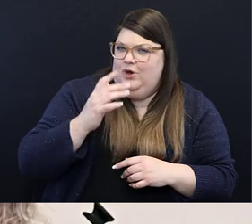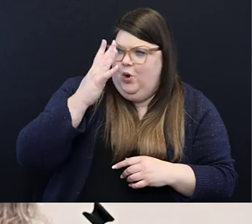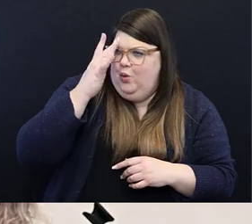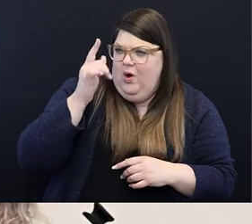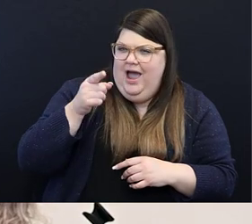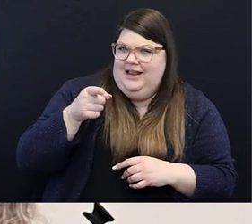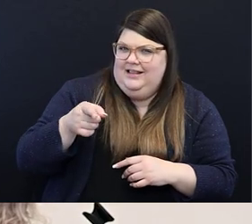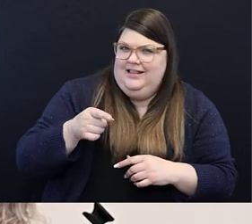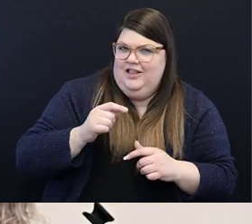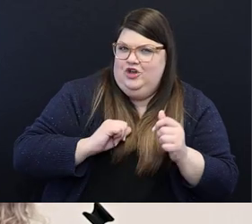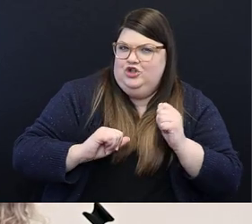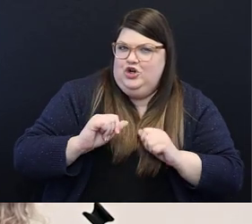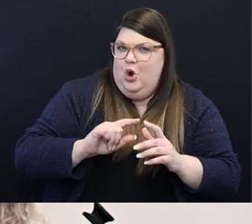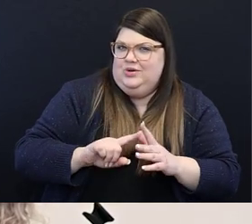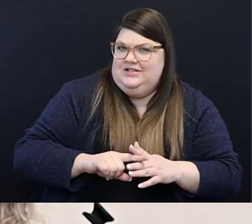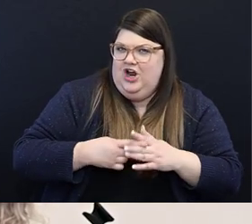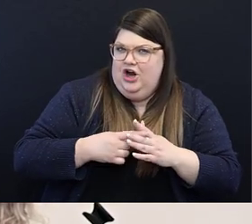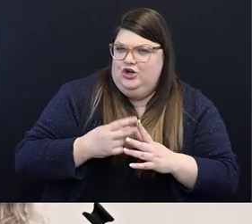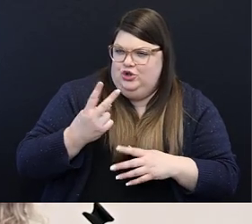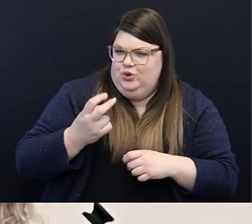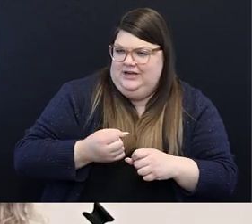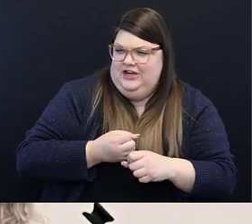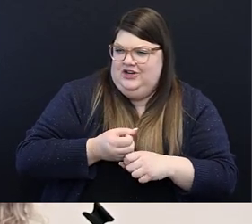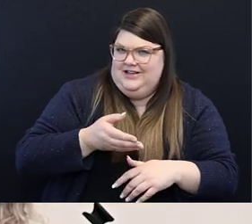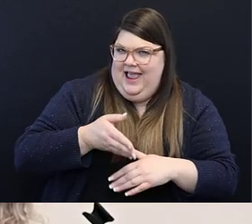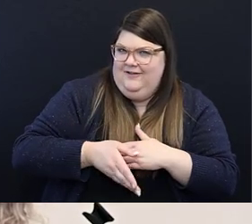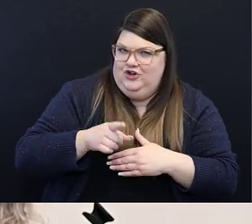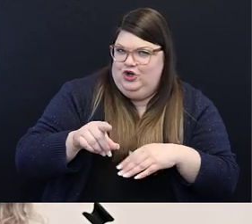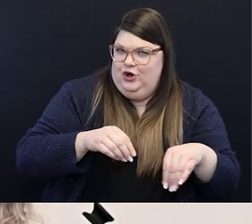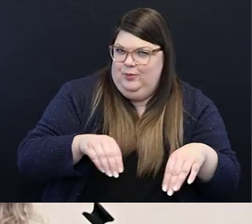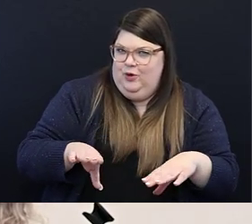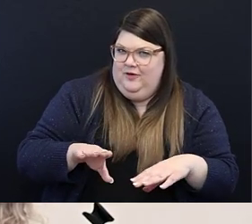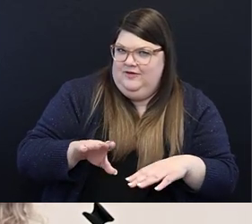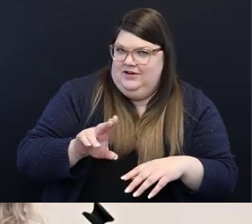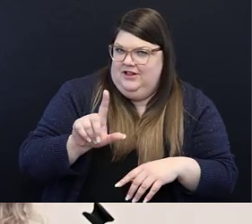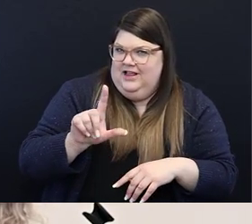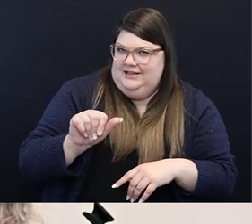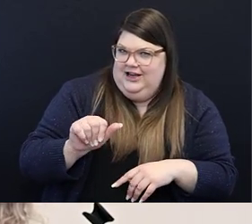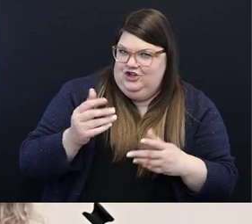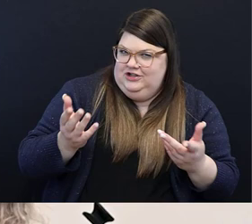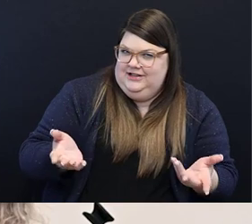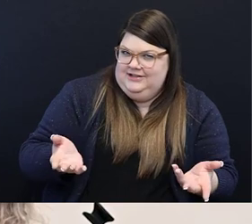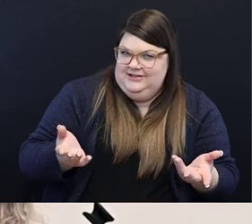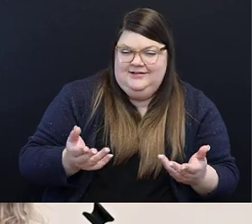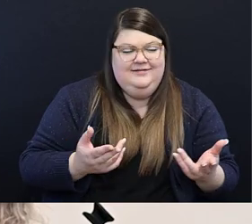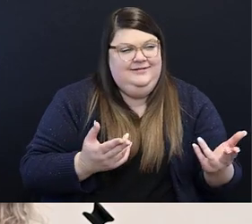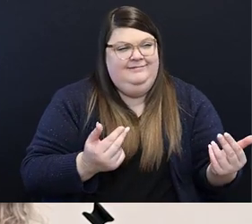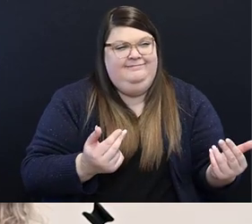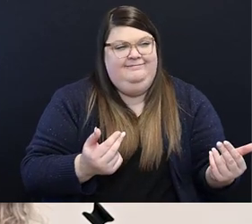1998. Why does the show start 2 years after your move to Los Angeles?